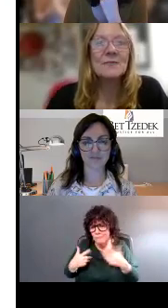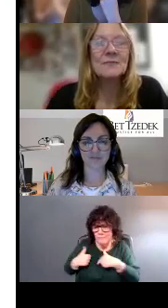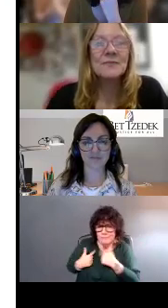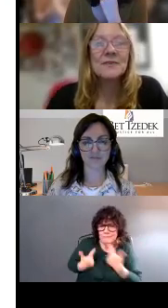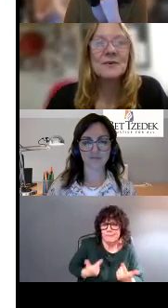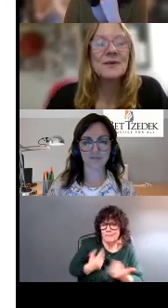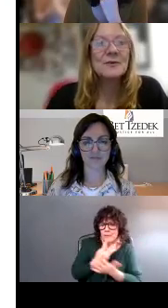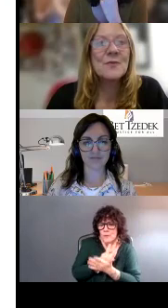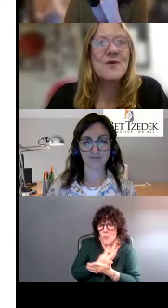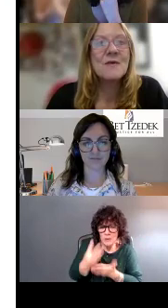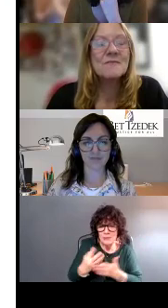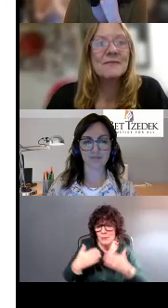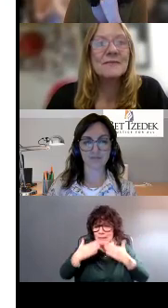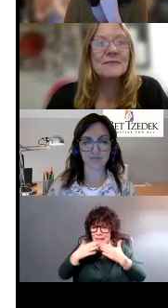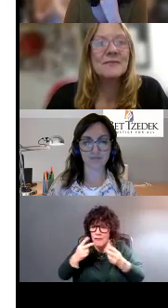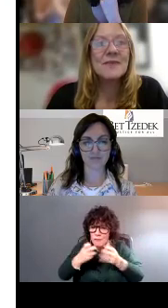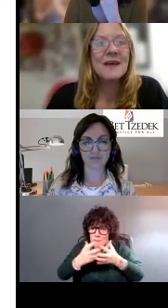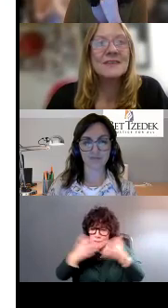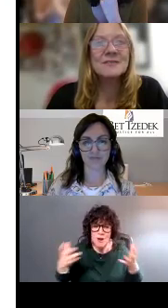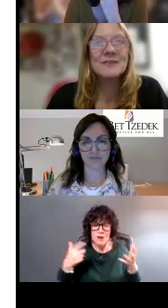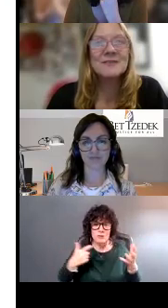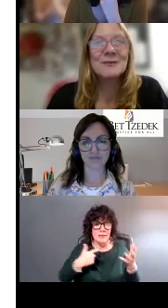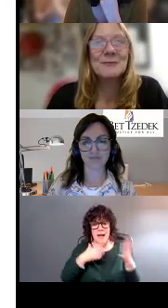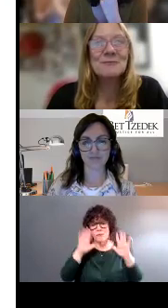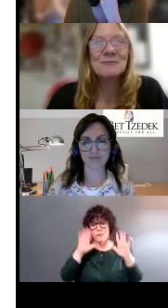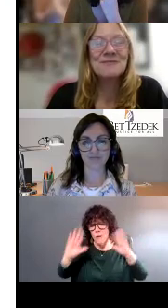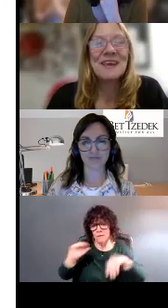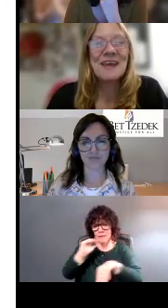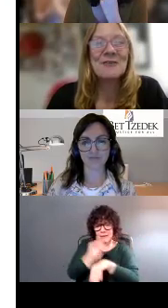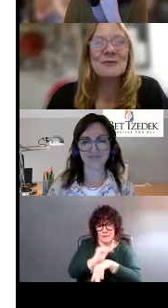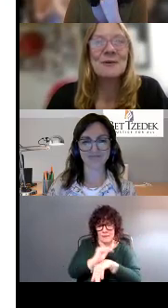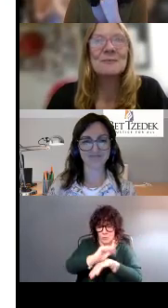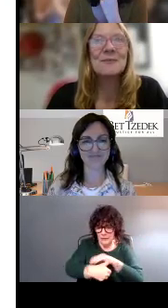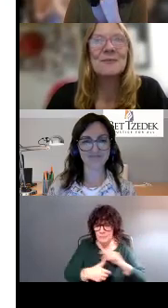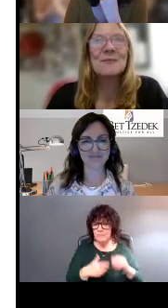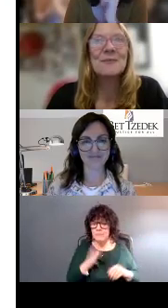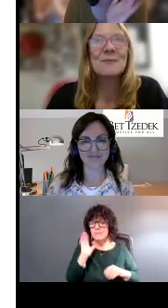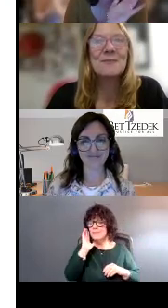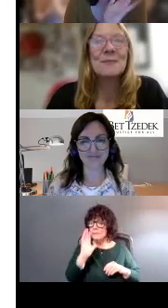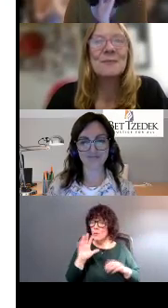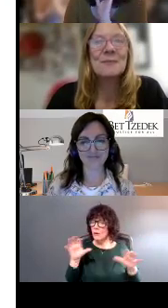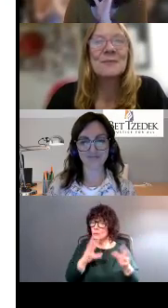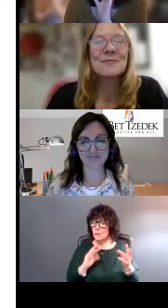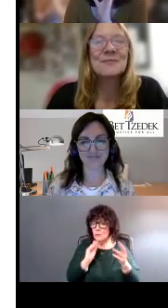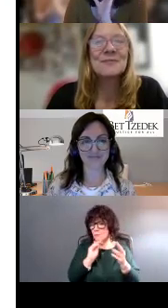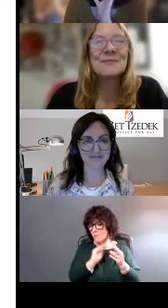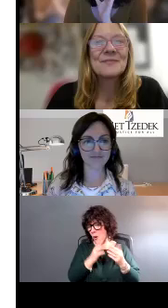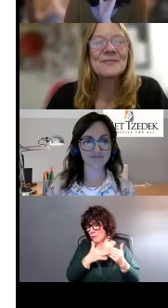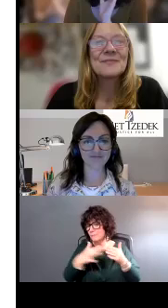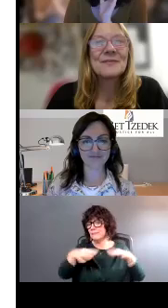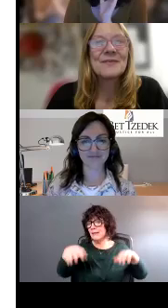be doing some more activities soon. Take care, everyone.